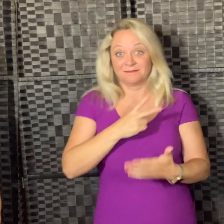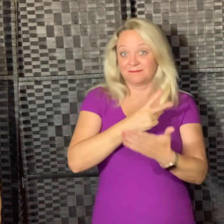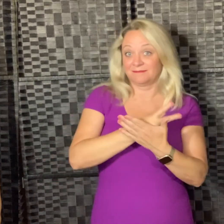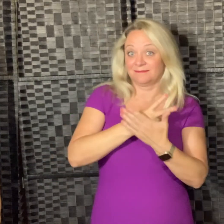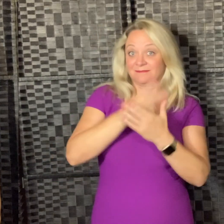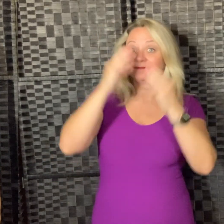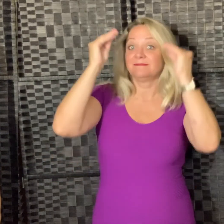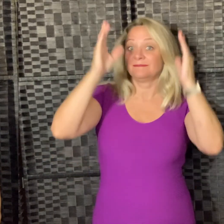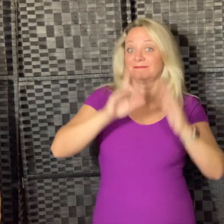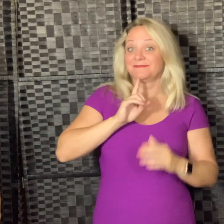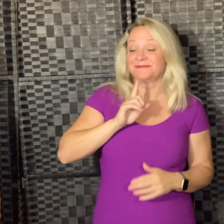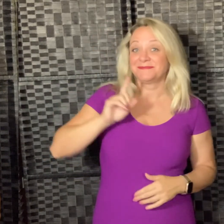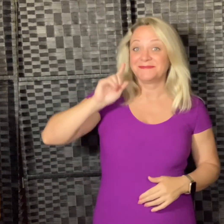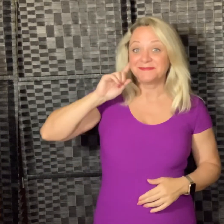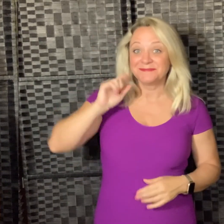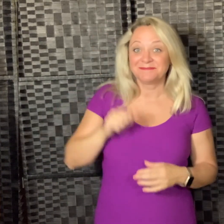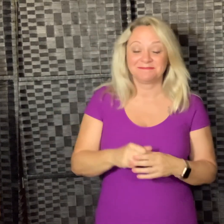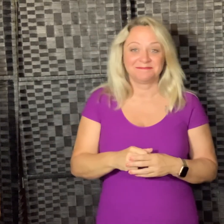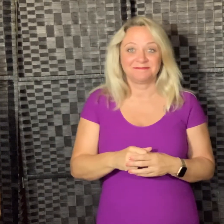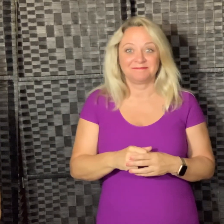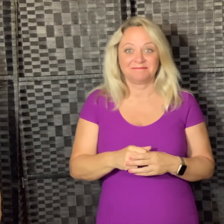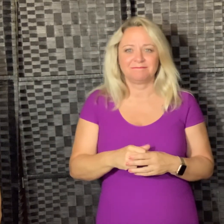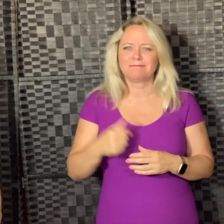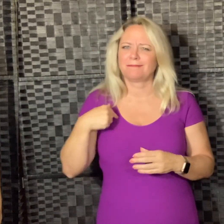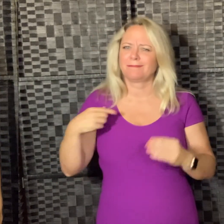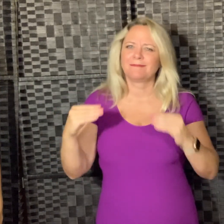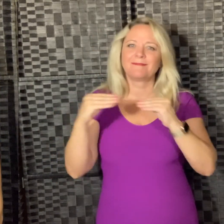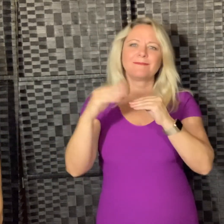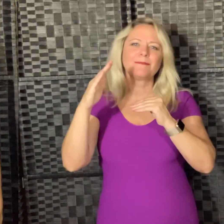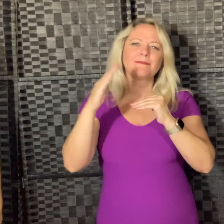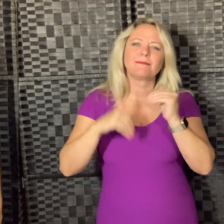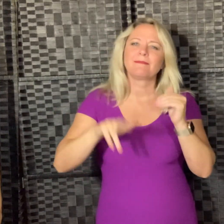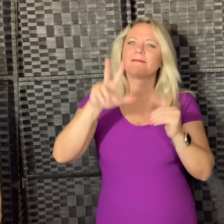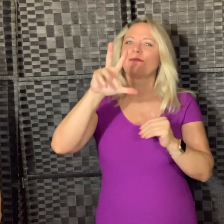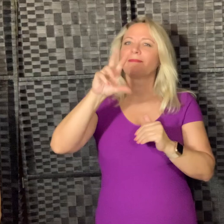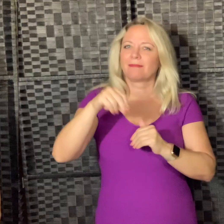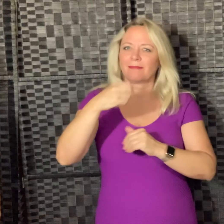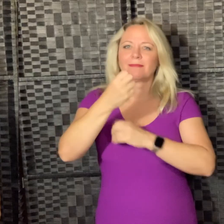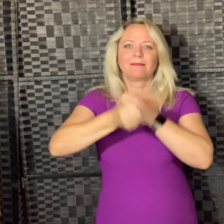degree as a teacher of the deaf. And with more than 30